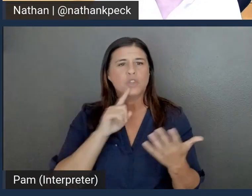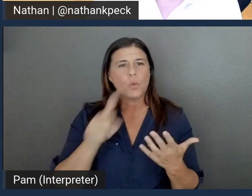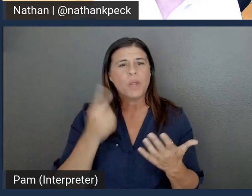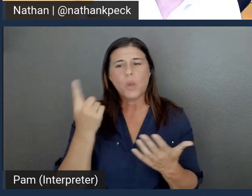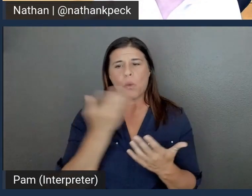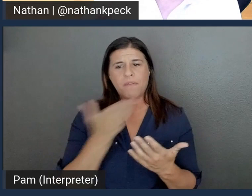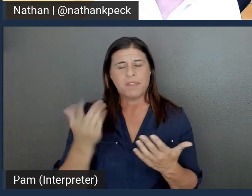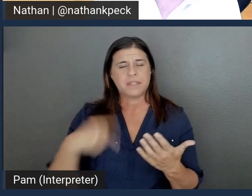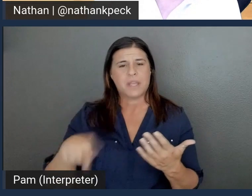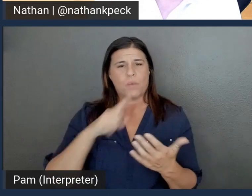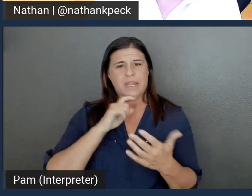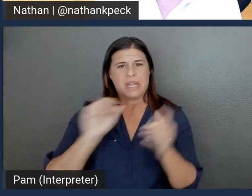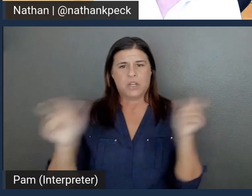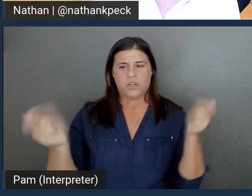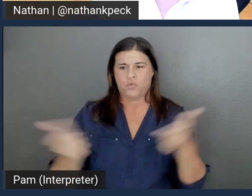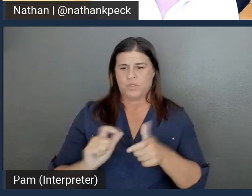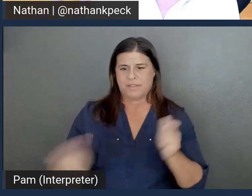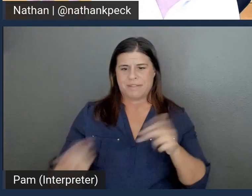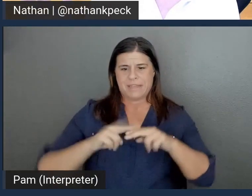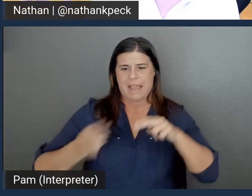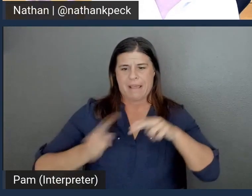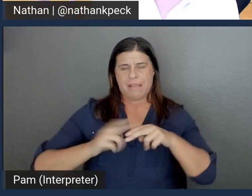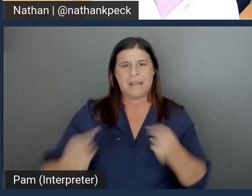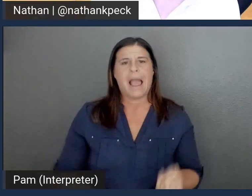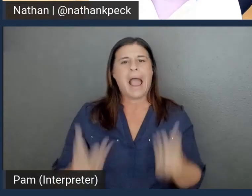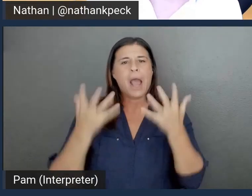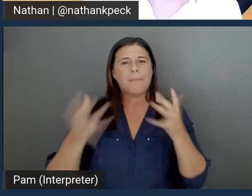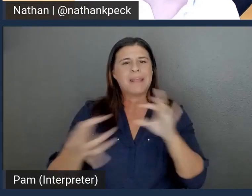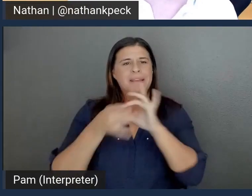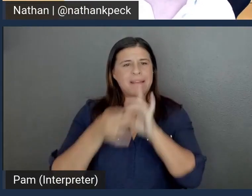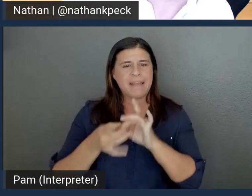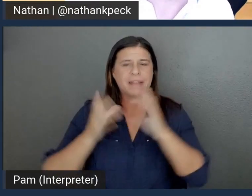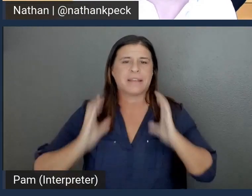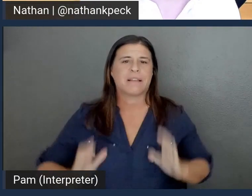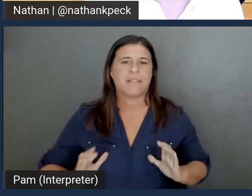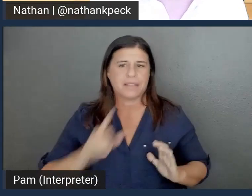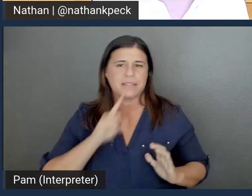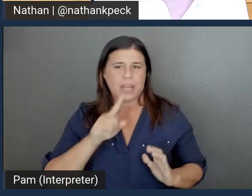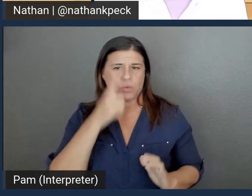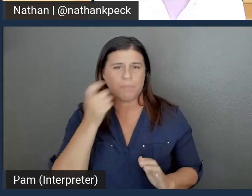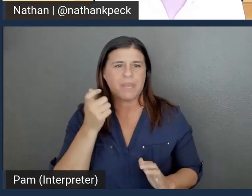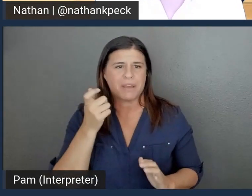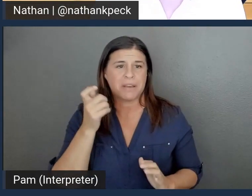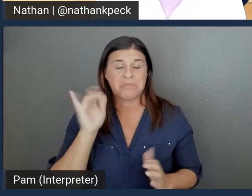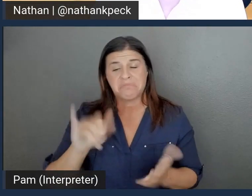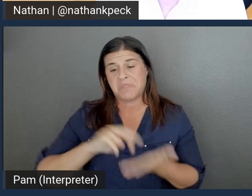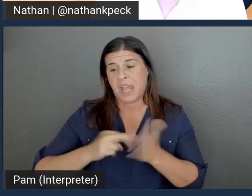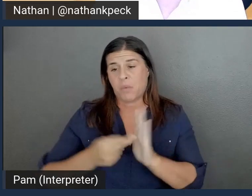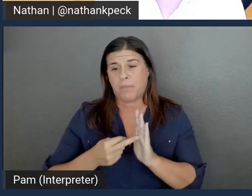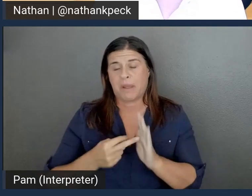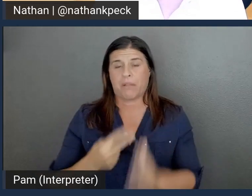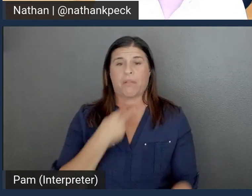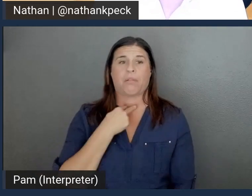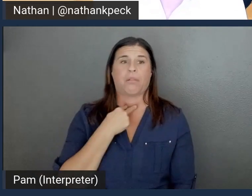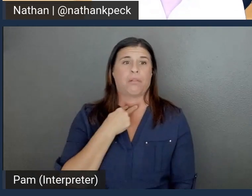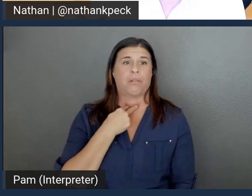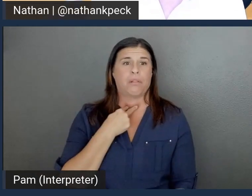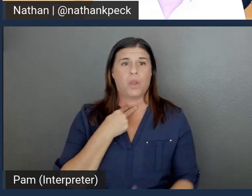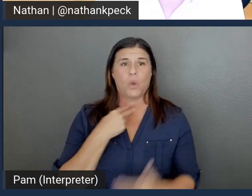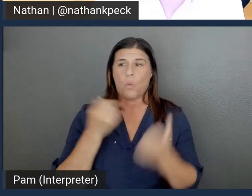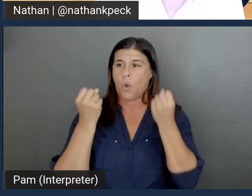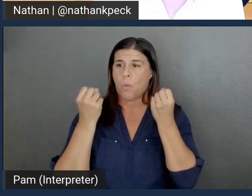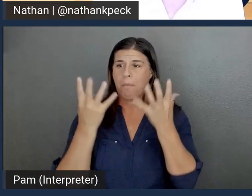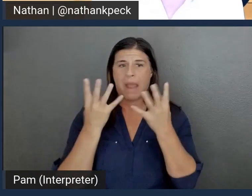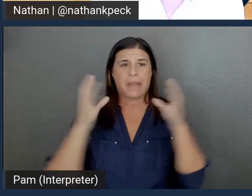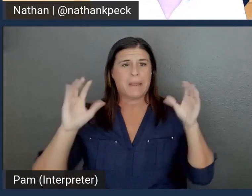we needed to scale on was number of connected clients, actually, because that could end up being a bottleneck where we had a tremendous